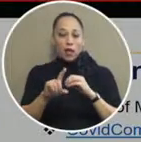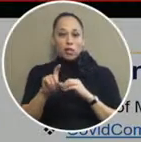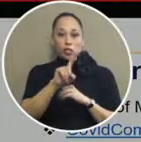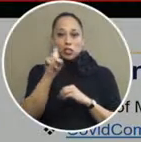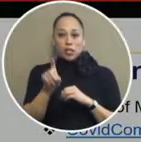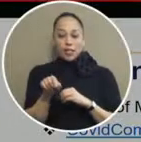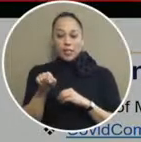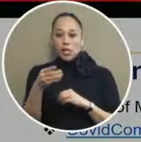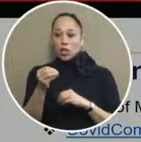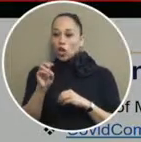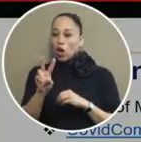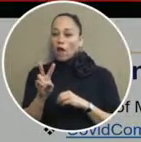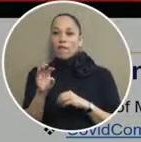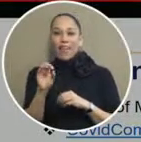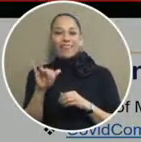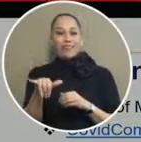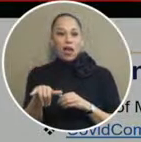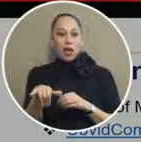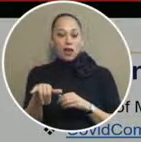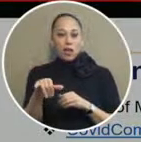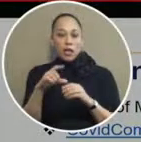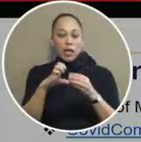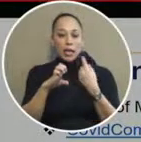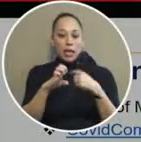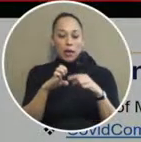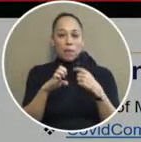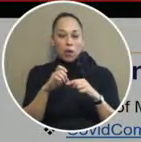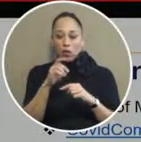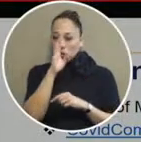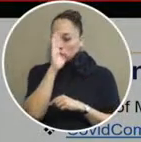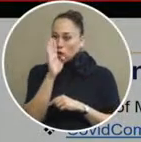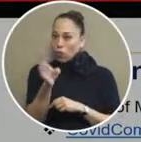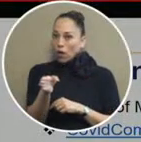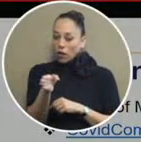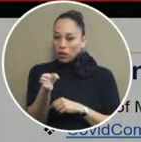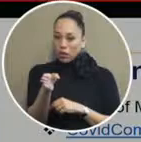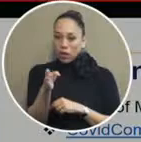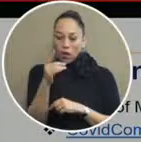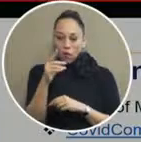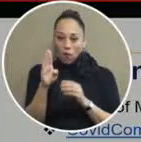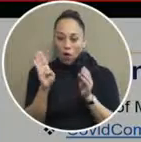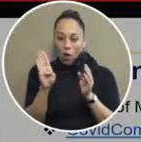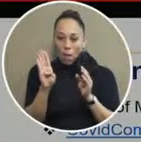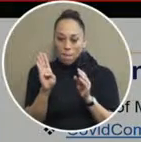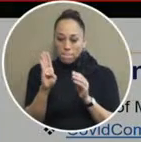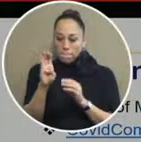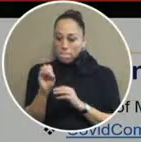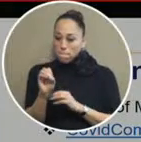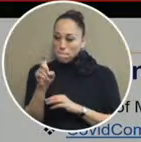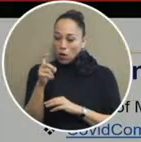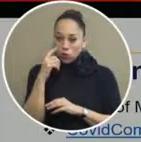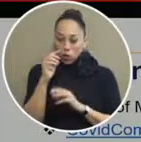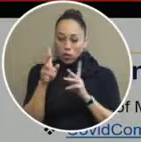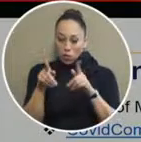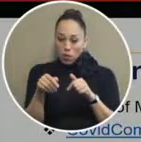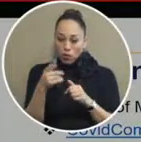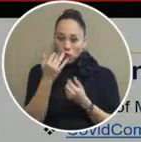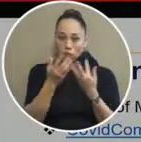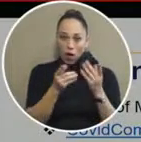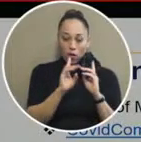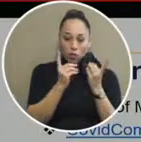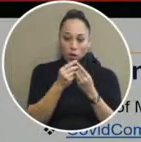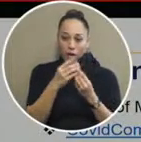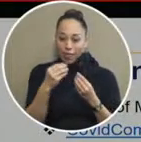covidcompliance@elpasotexas.gov. And that email went directly into the boxes of personnel at the fire department and the